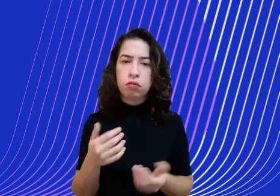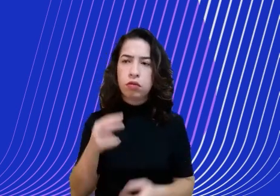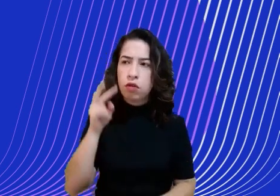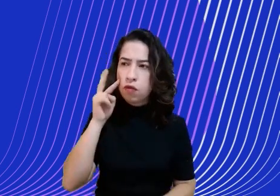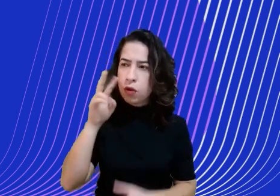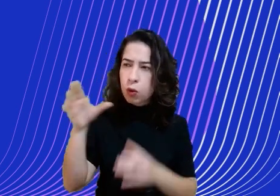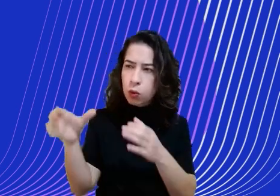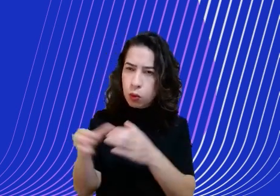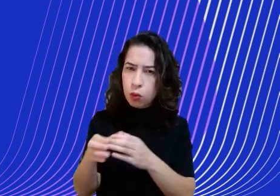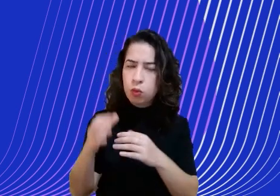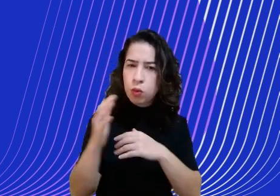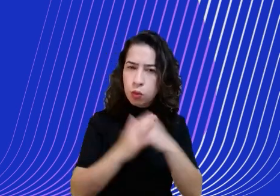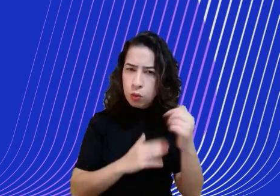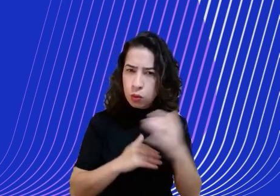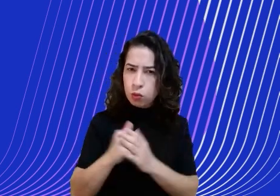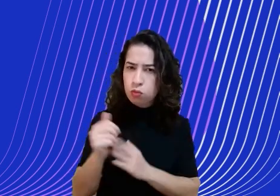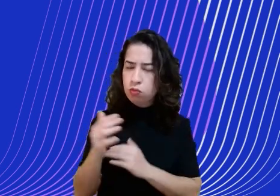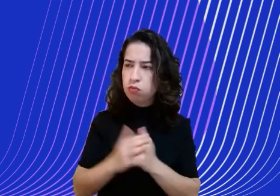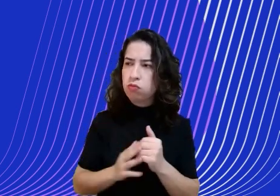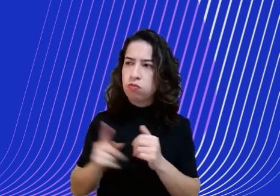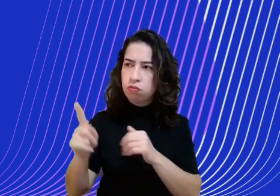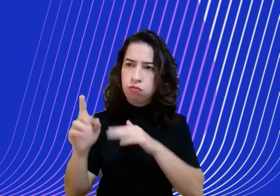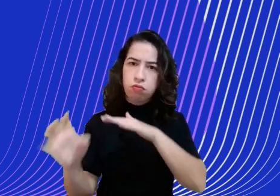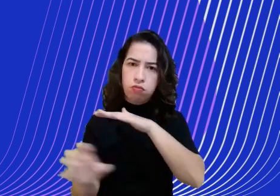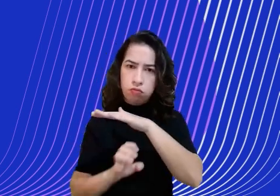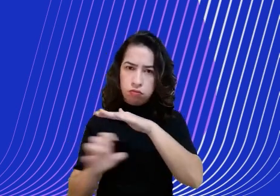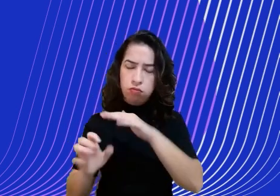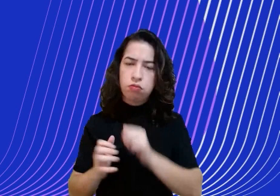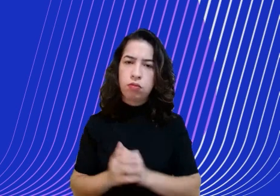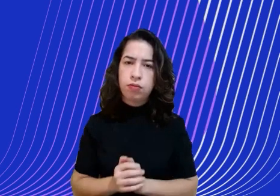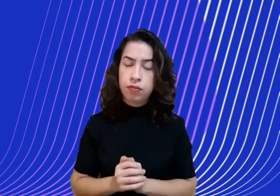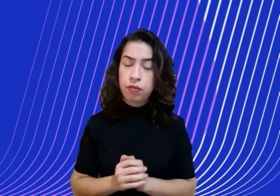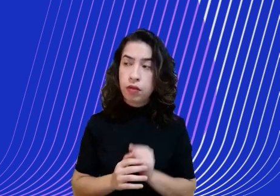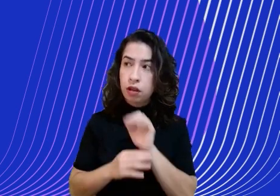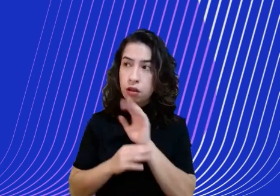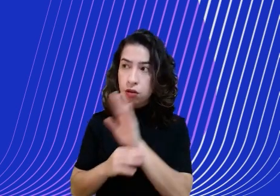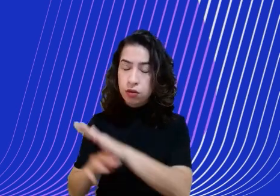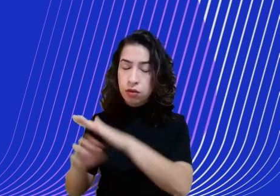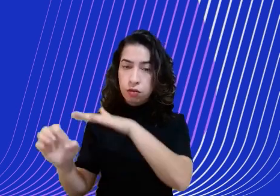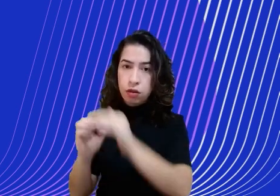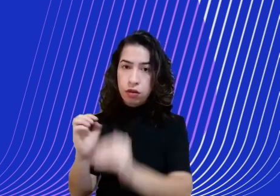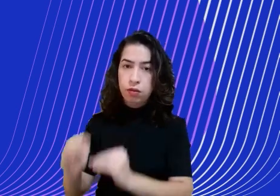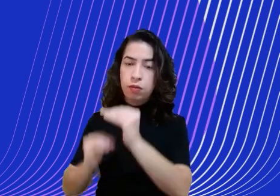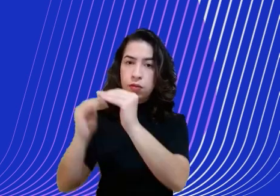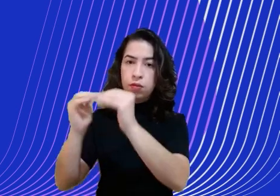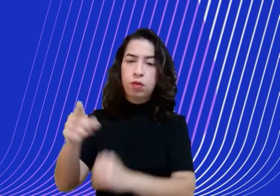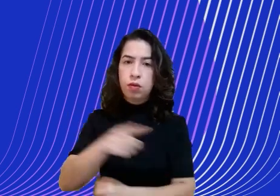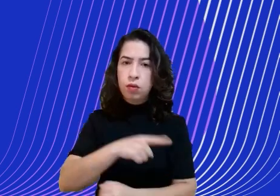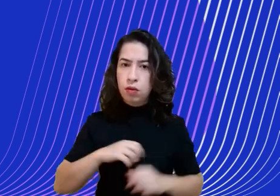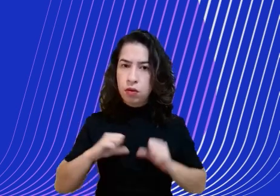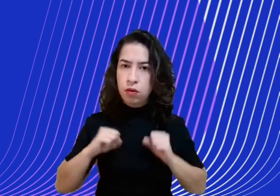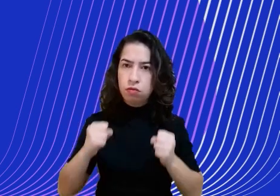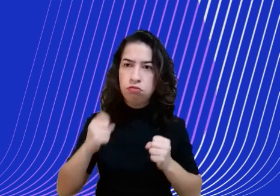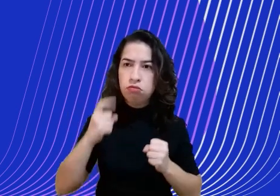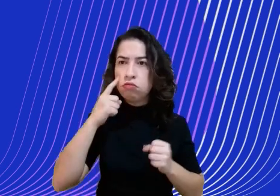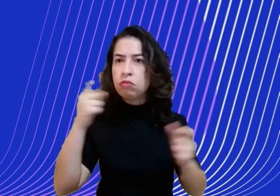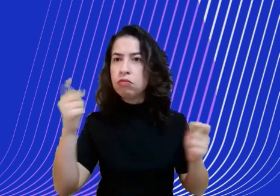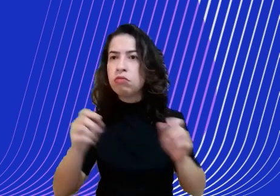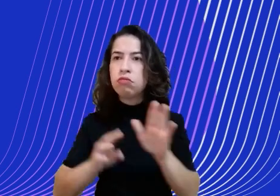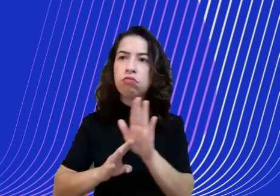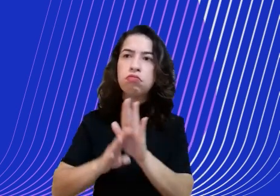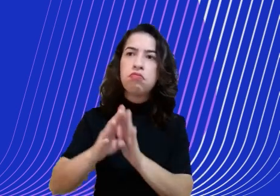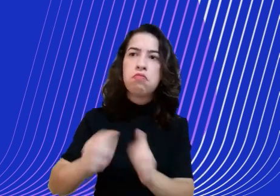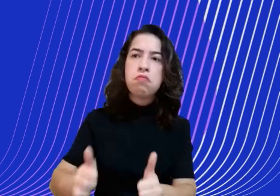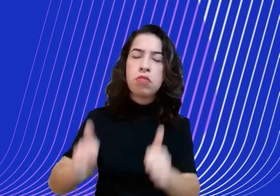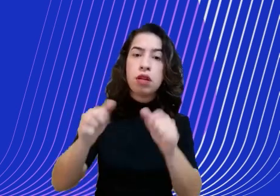want qualified teams to make these companies grow. We want to have potential markets, a lot of